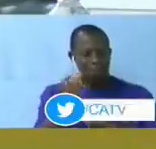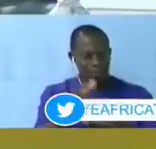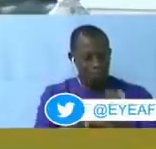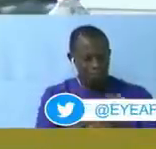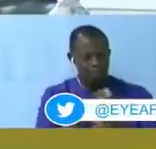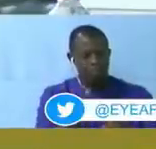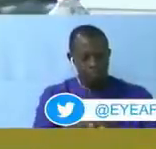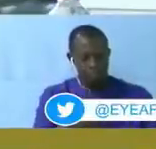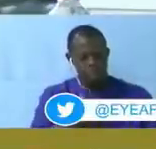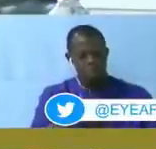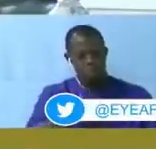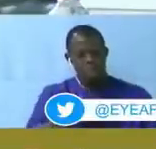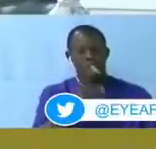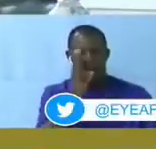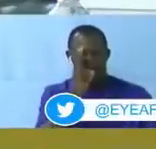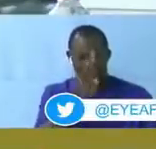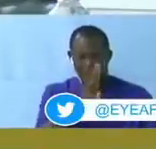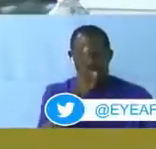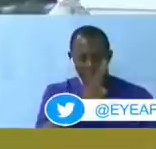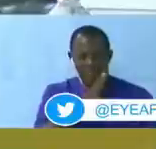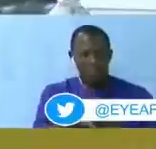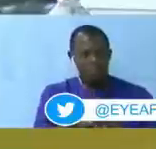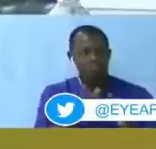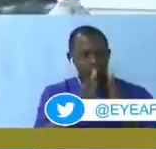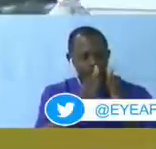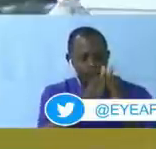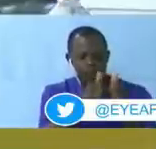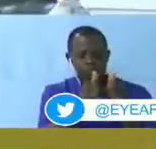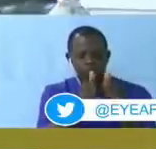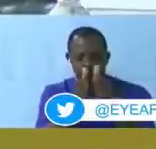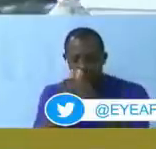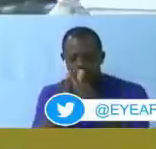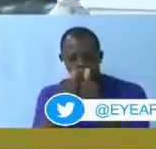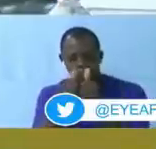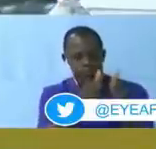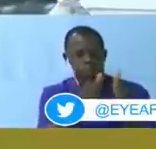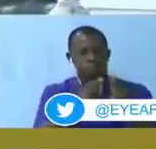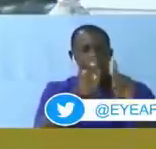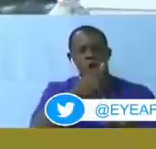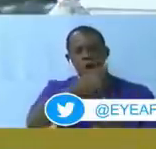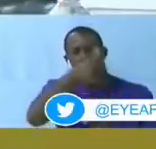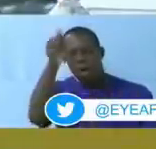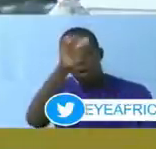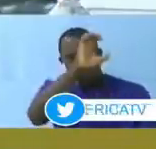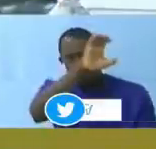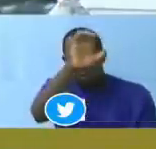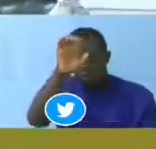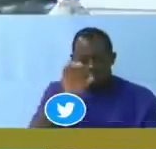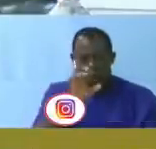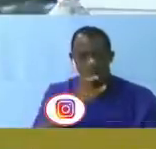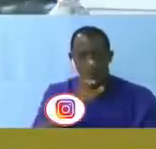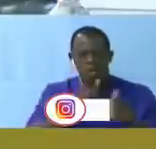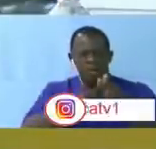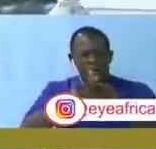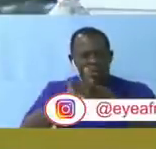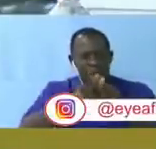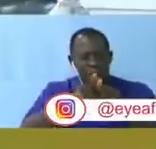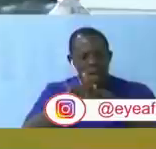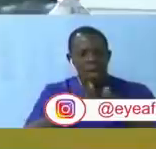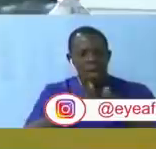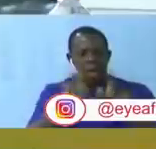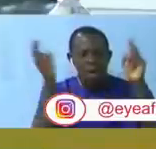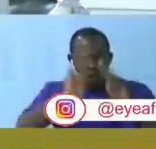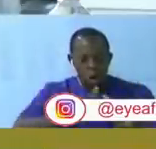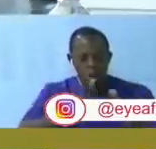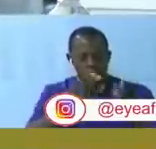to stay in touch with other countries that have a similar legal system. Wow, dana wax wow de te tamé nak lolou danañ ko